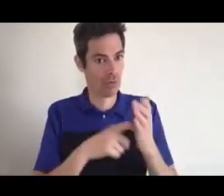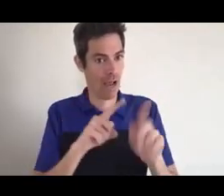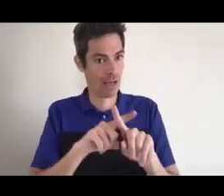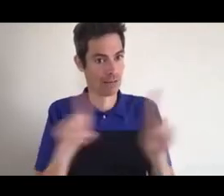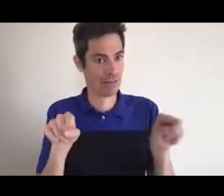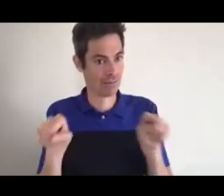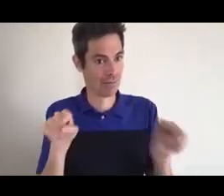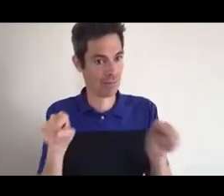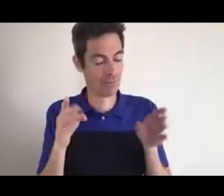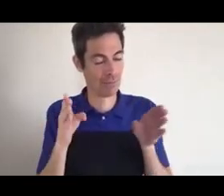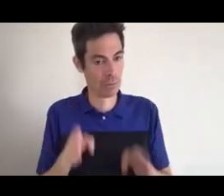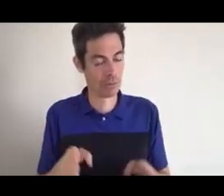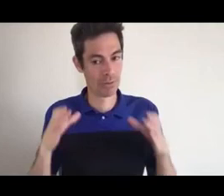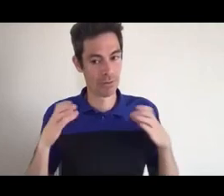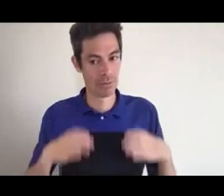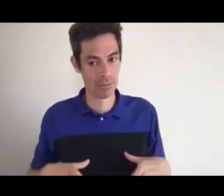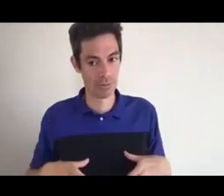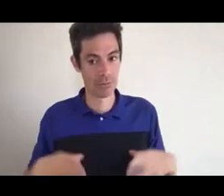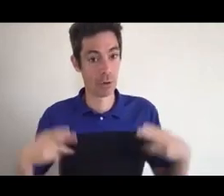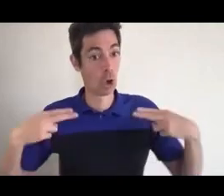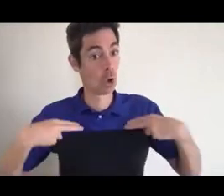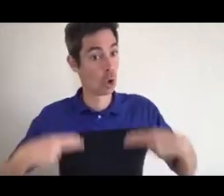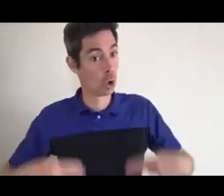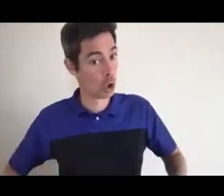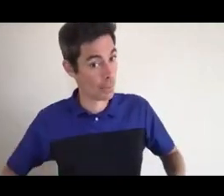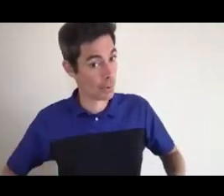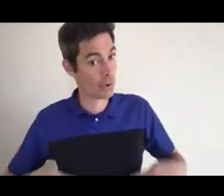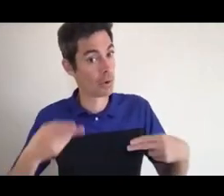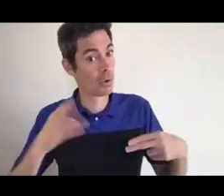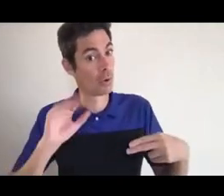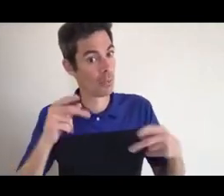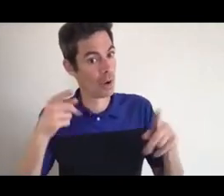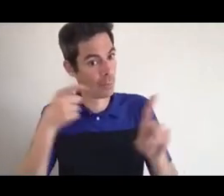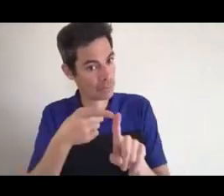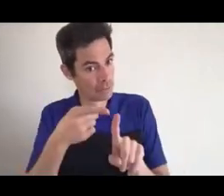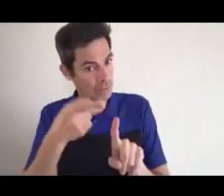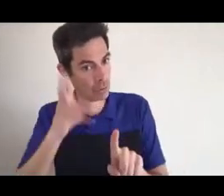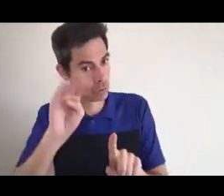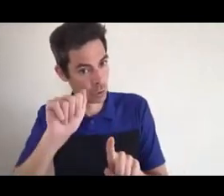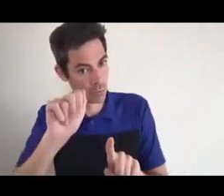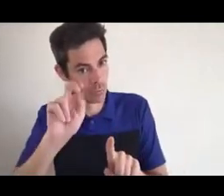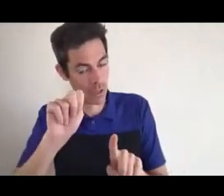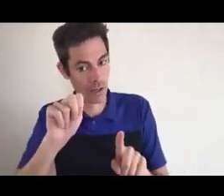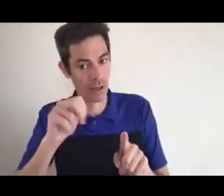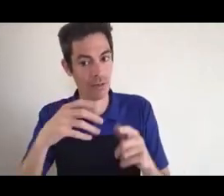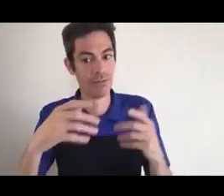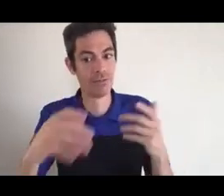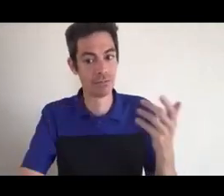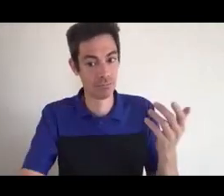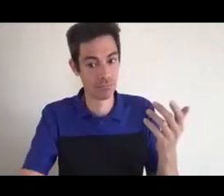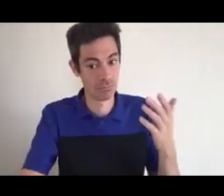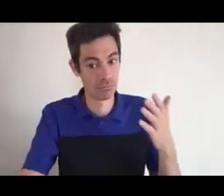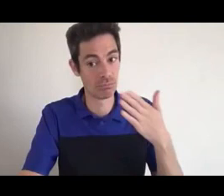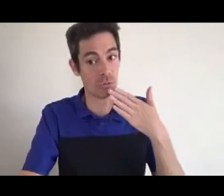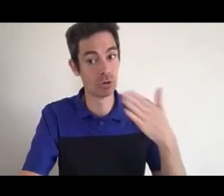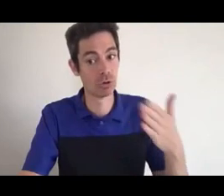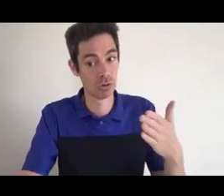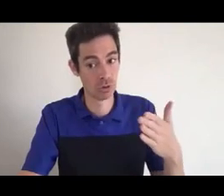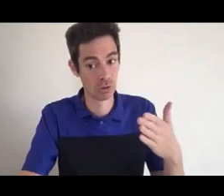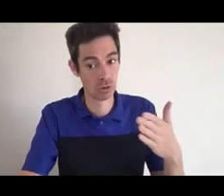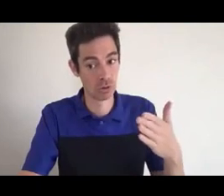and a client, they're different things. So you have to be able to establish human, again, specifically if you're talking